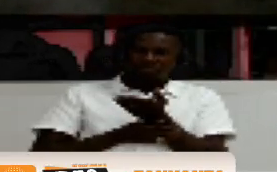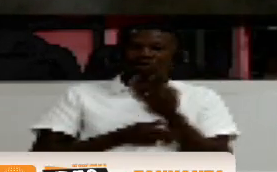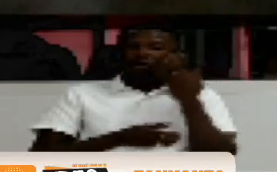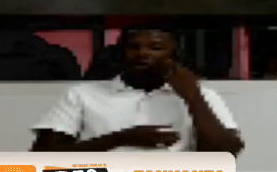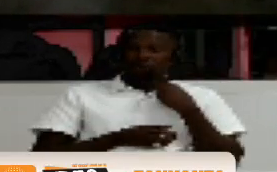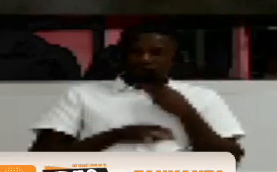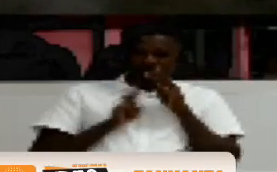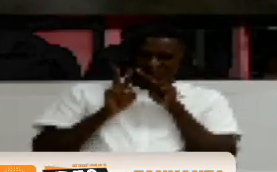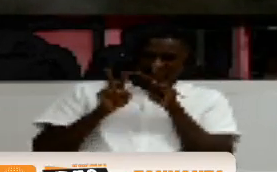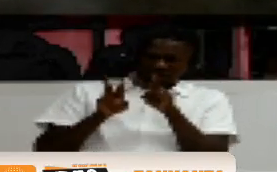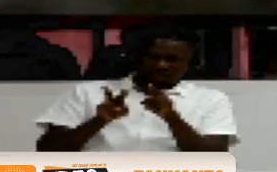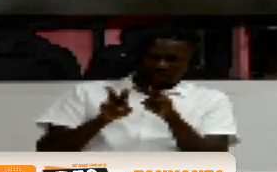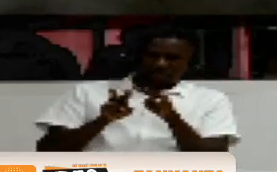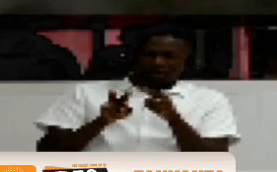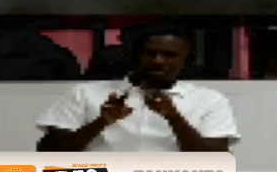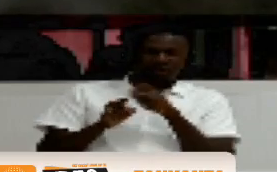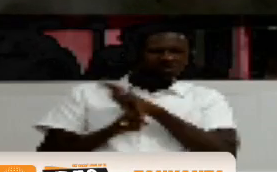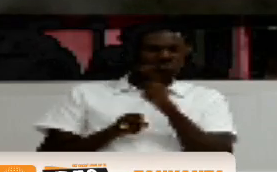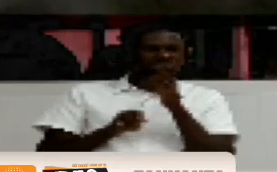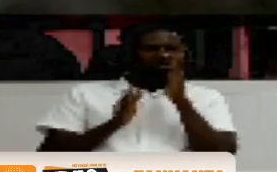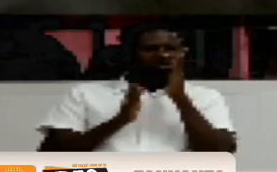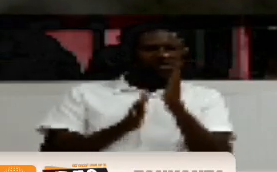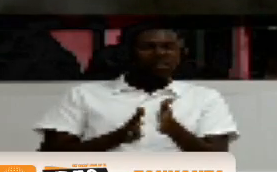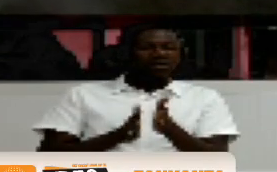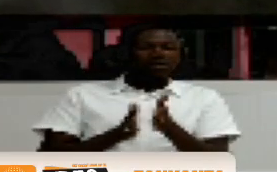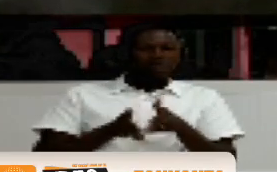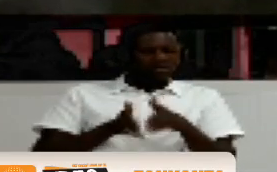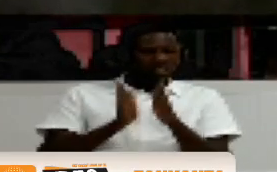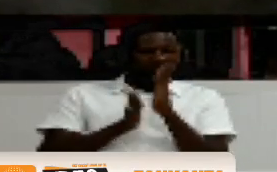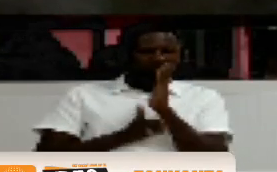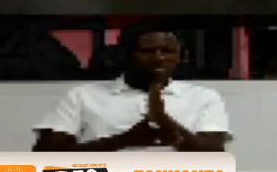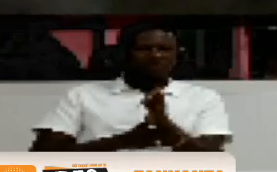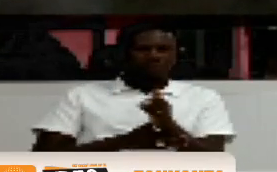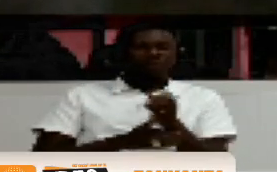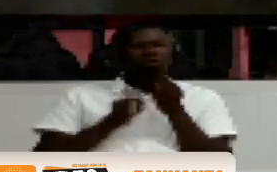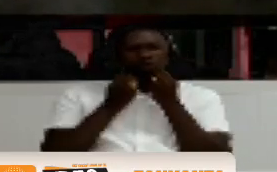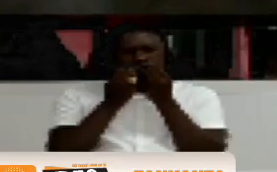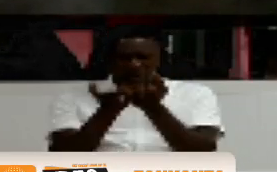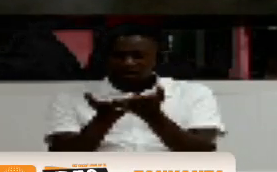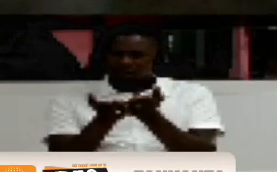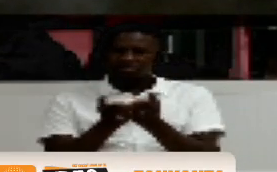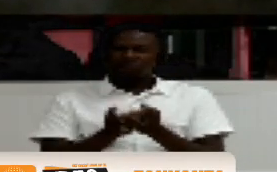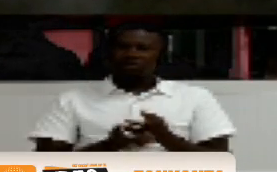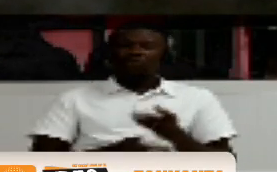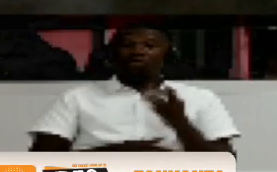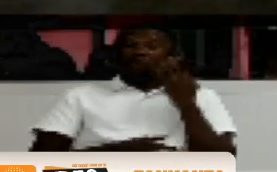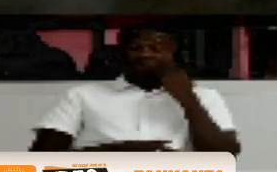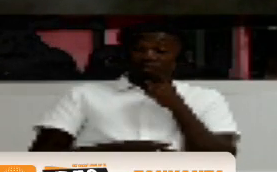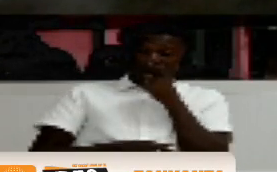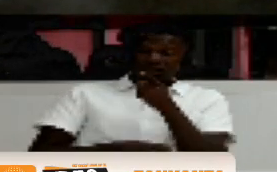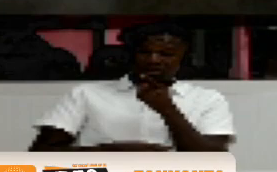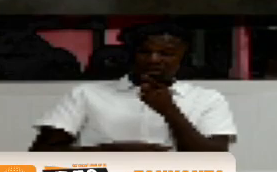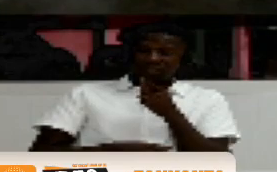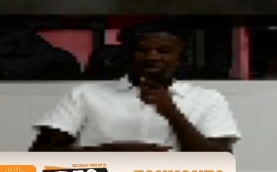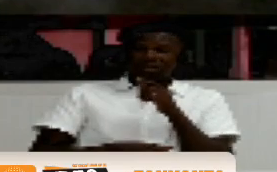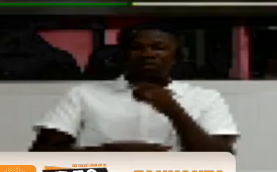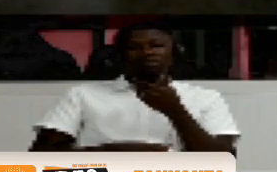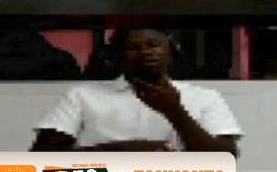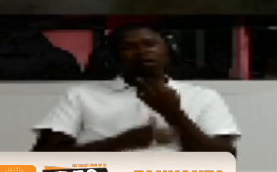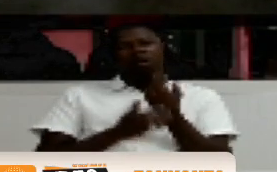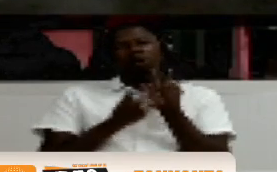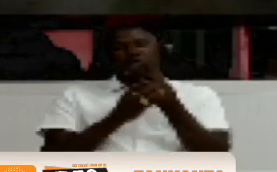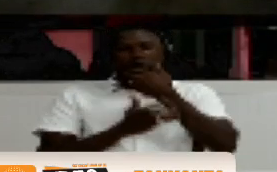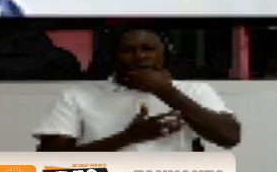When you see an injustice, denounce it. When you see the vulnerable being abused,